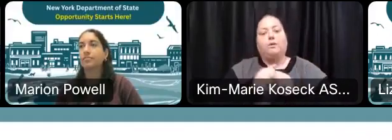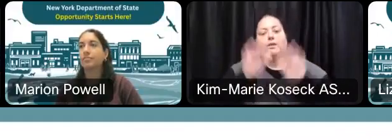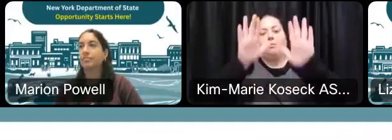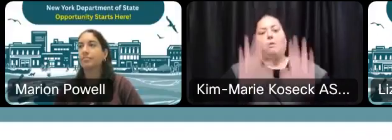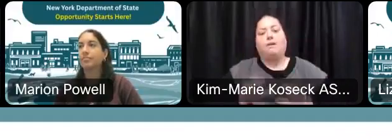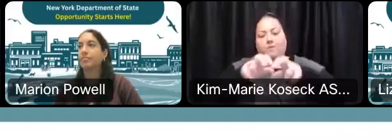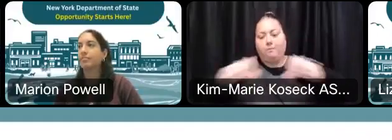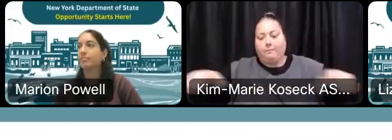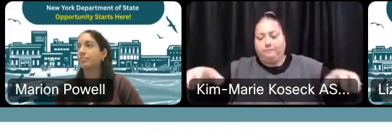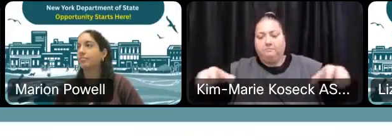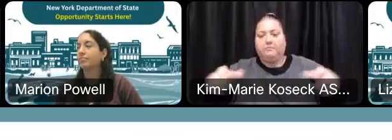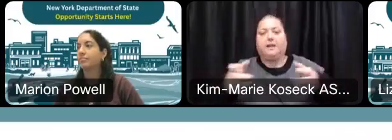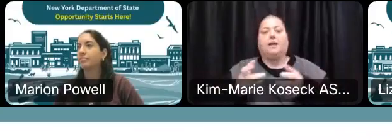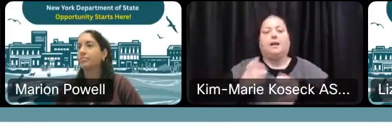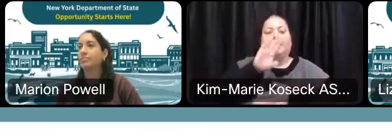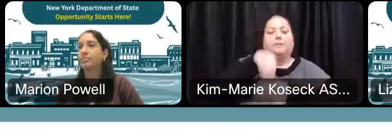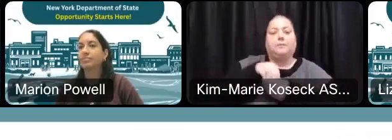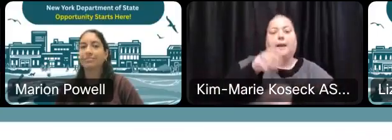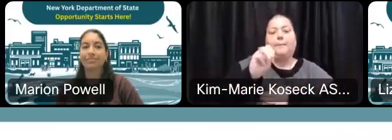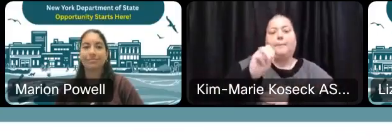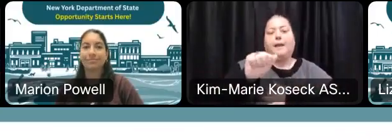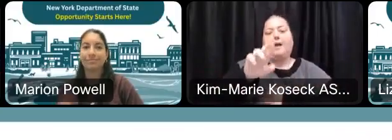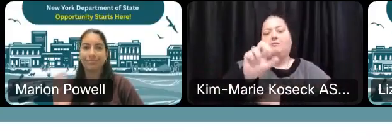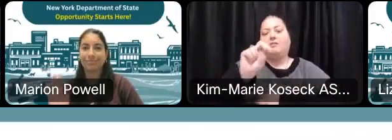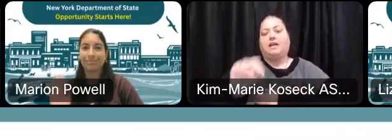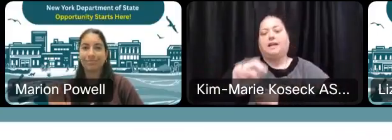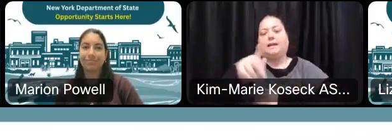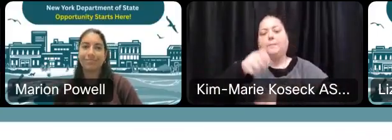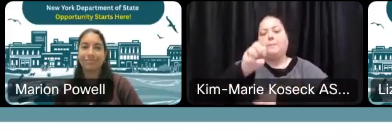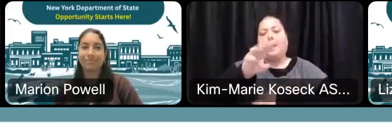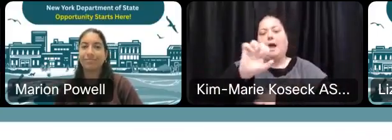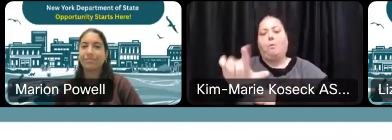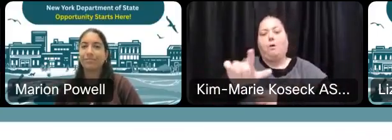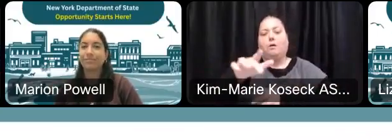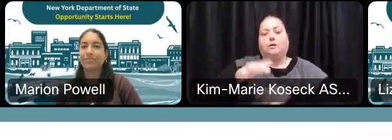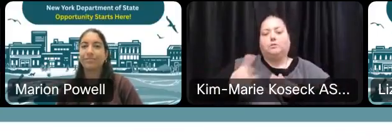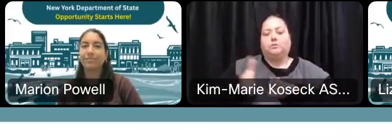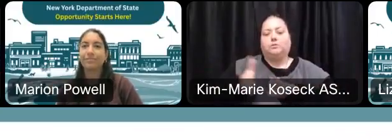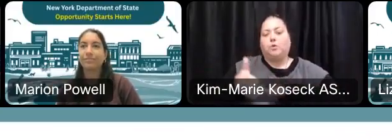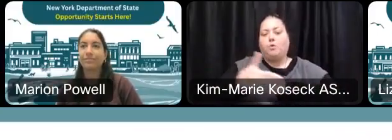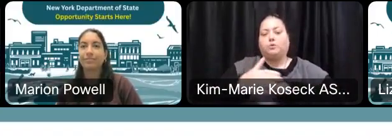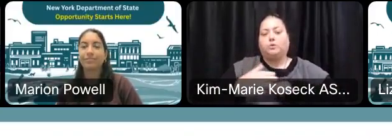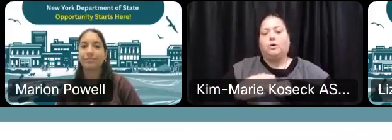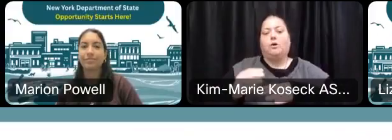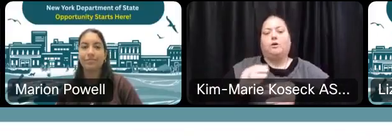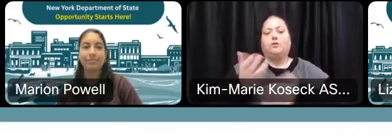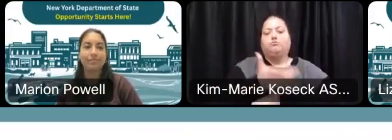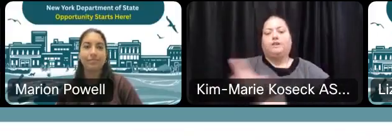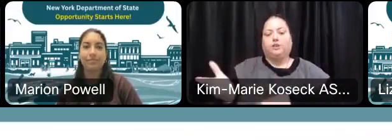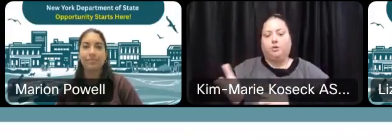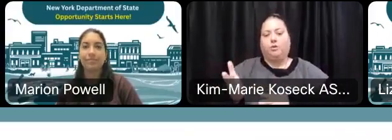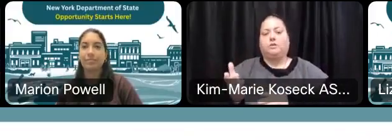wonderful panelists, including Marion Powell, Coastal Resource Specialist within the Local Waterfront Revitalization